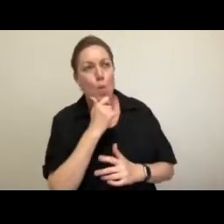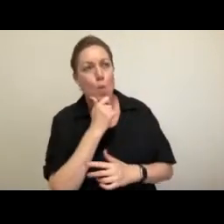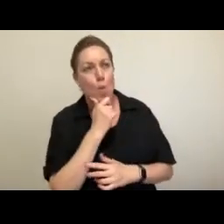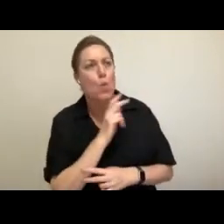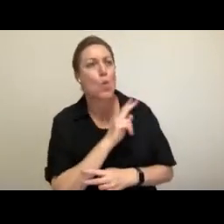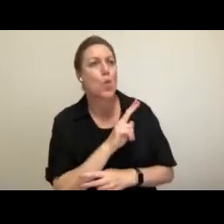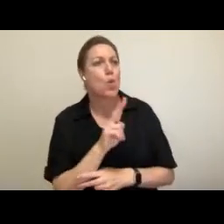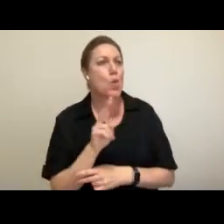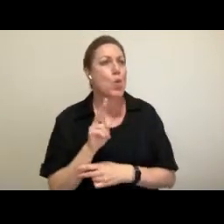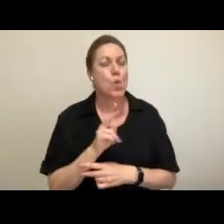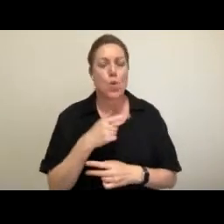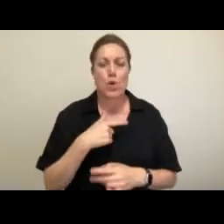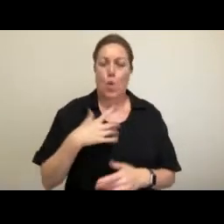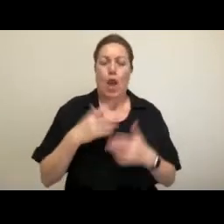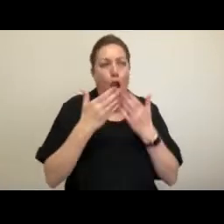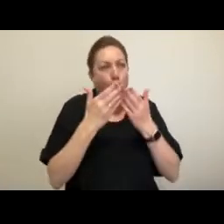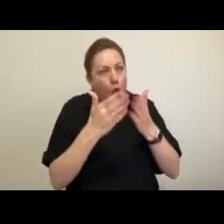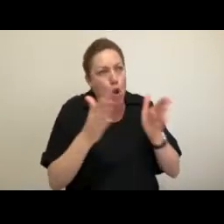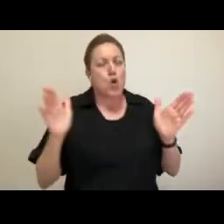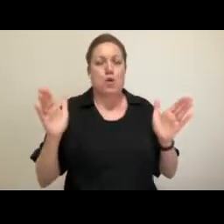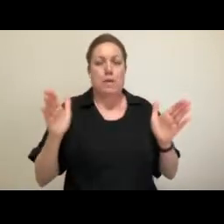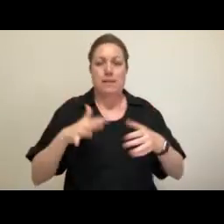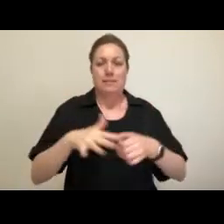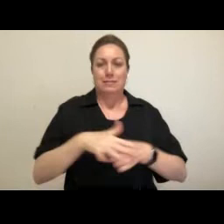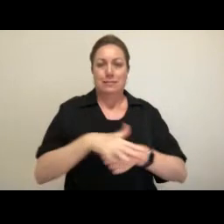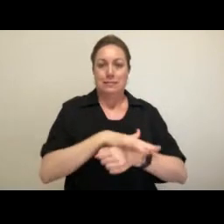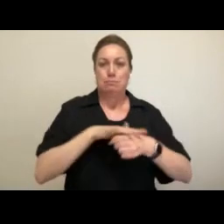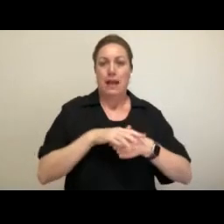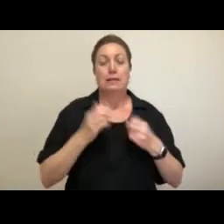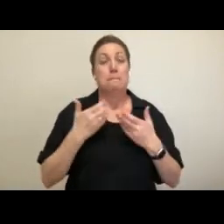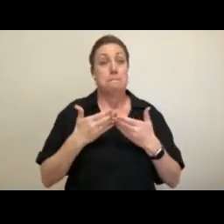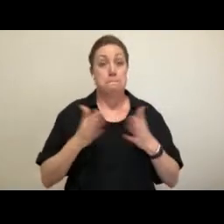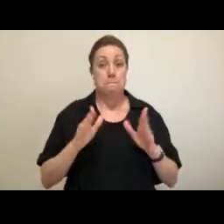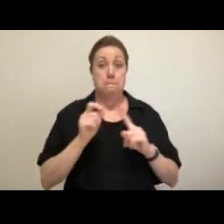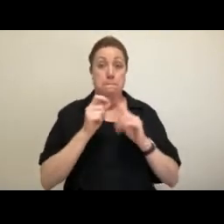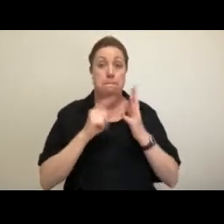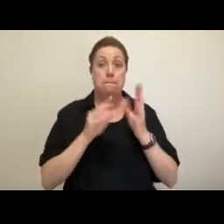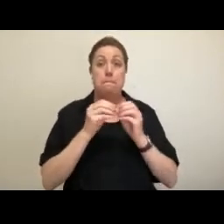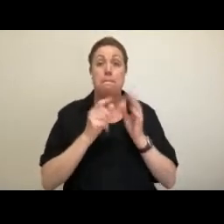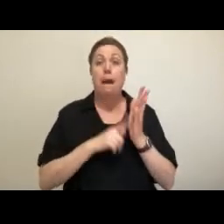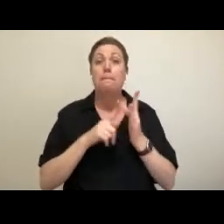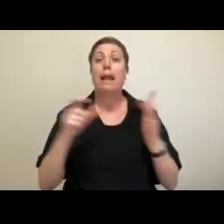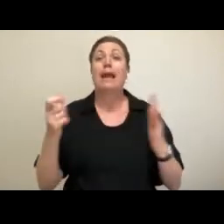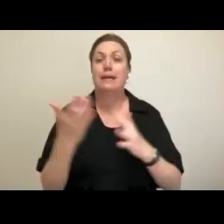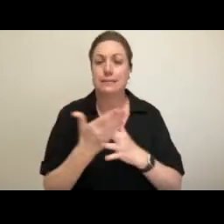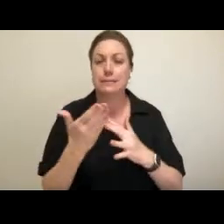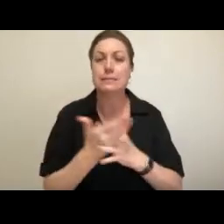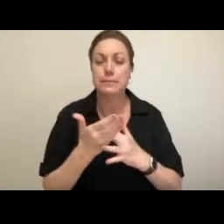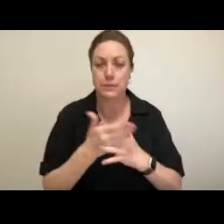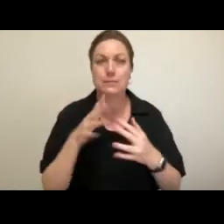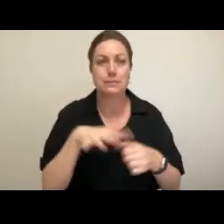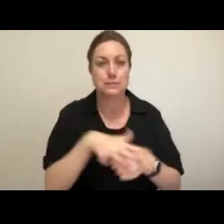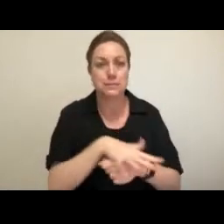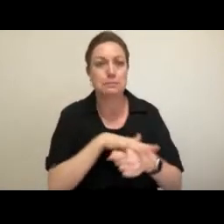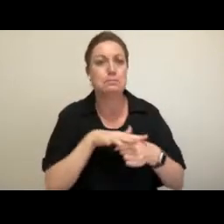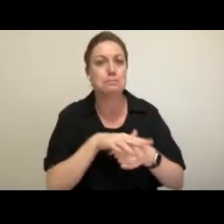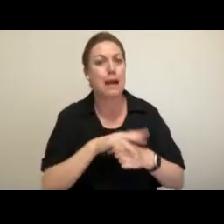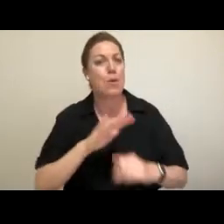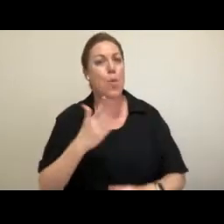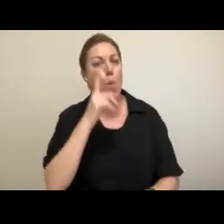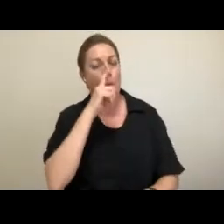we're choosing the most publicly accessible places where the work can be enjoyed by commuters and communities